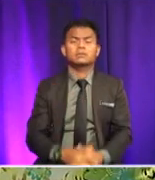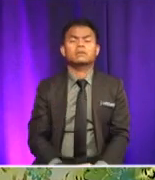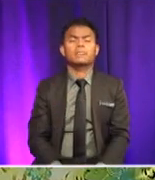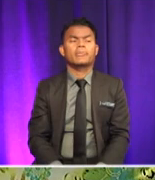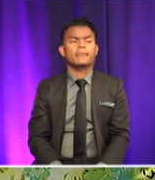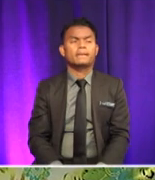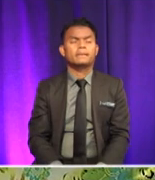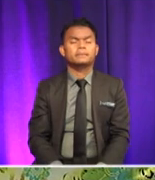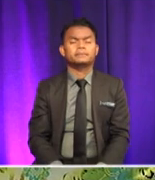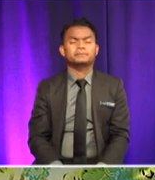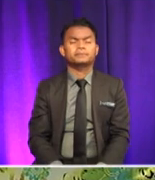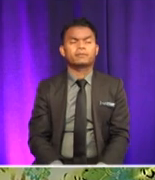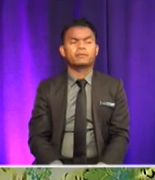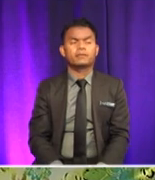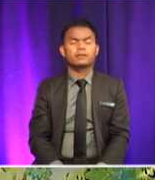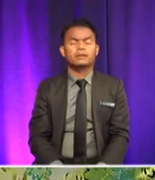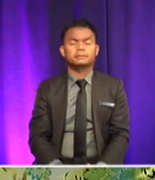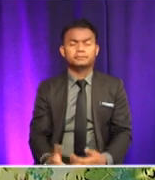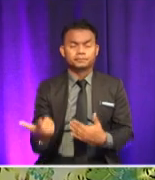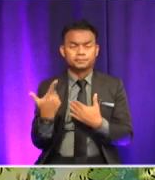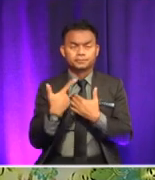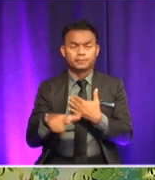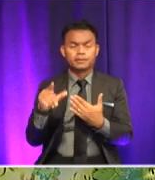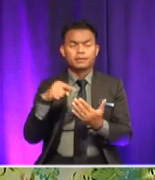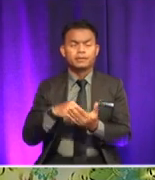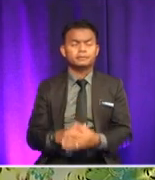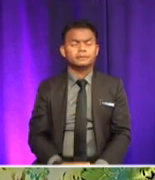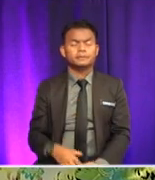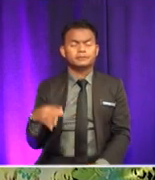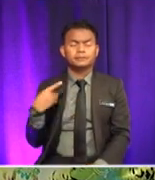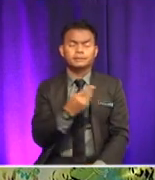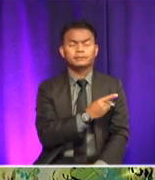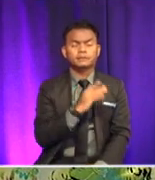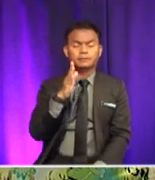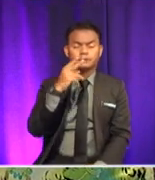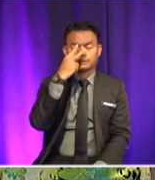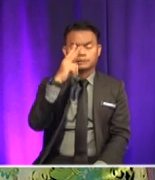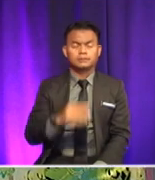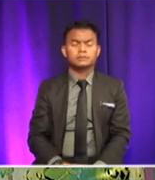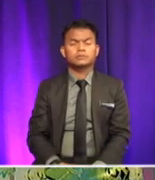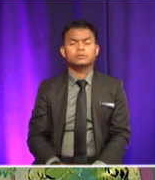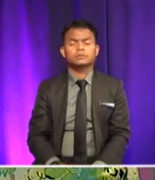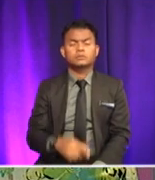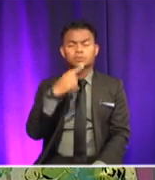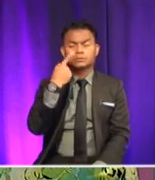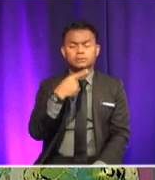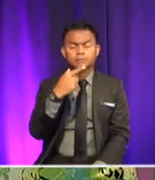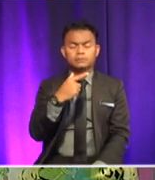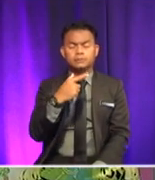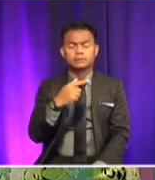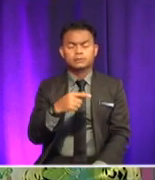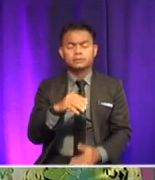So in the story. So we are looking at writer's craft.